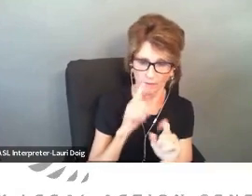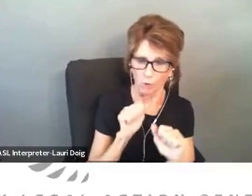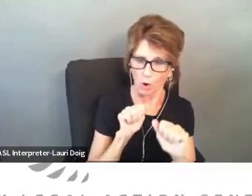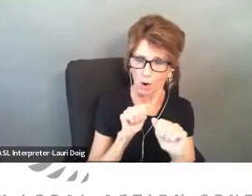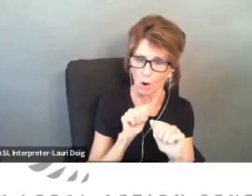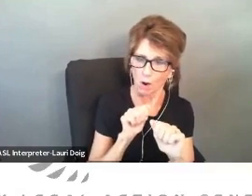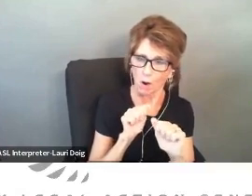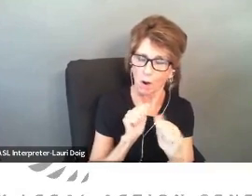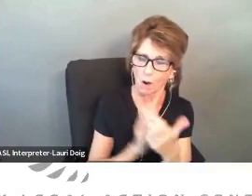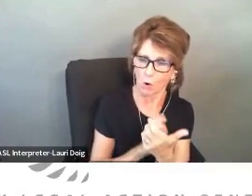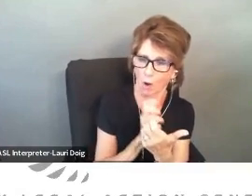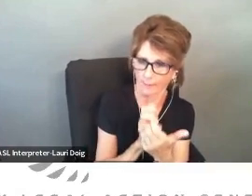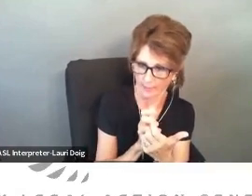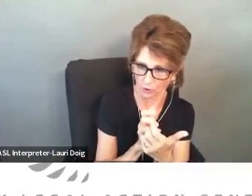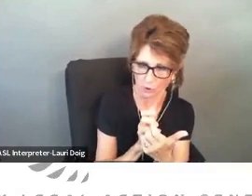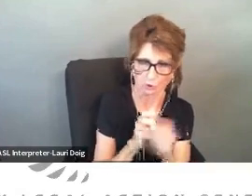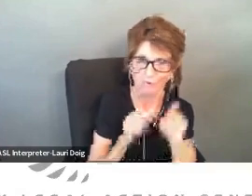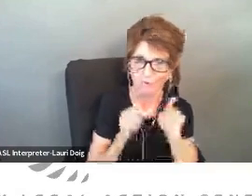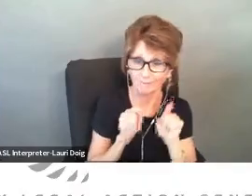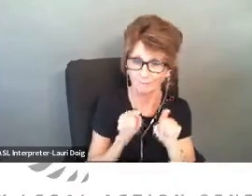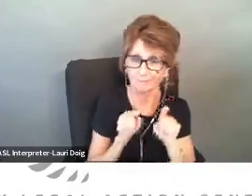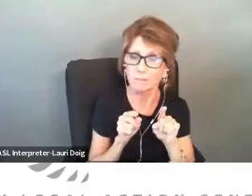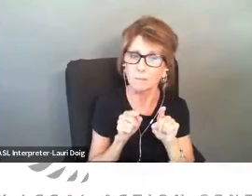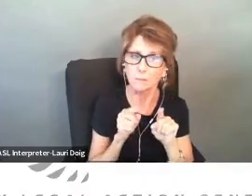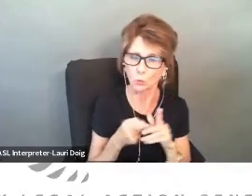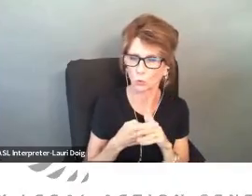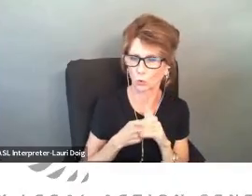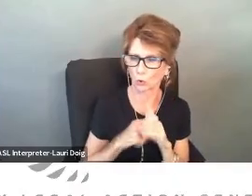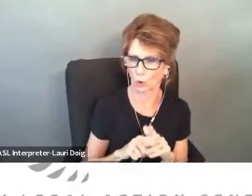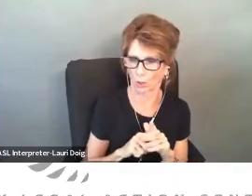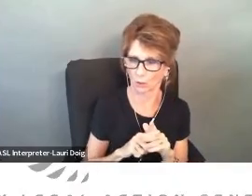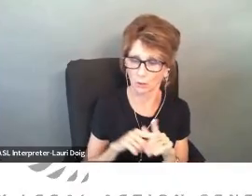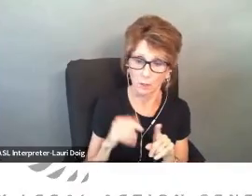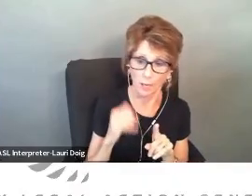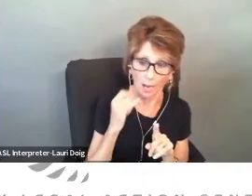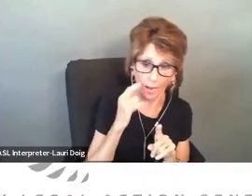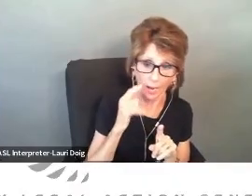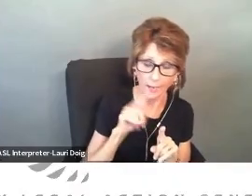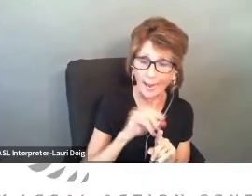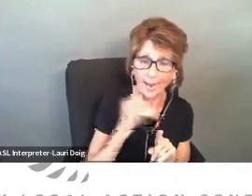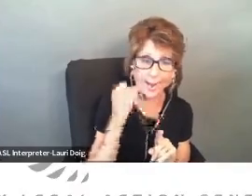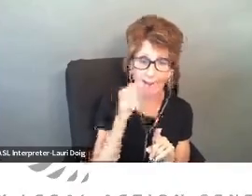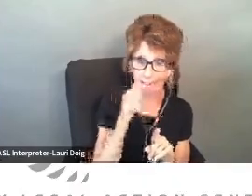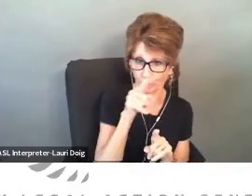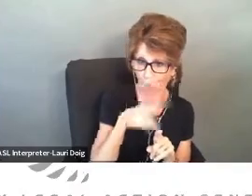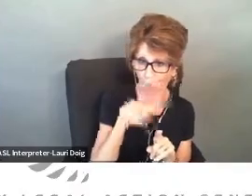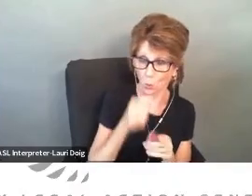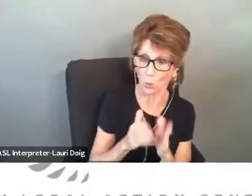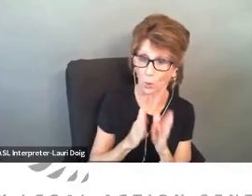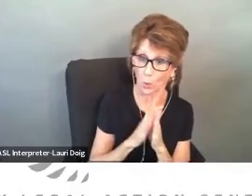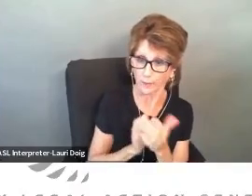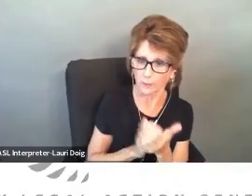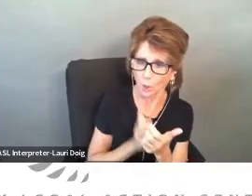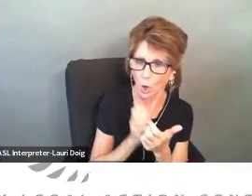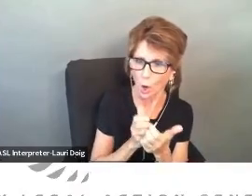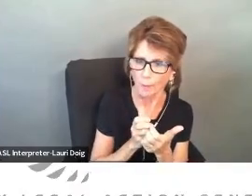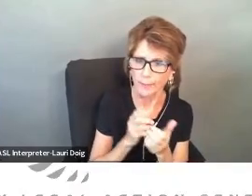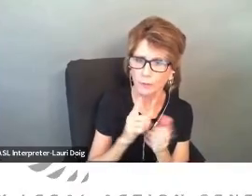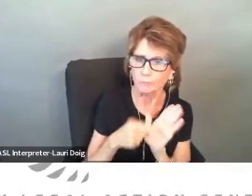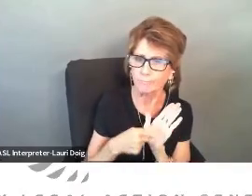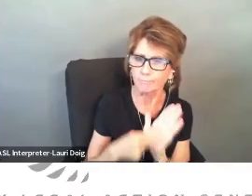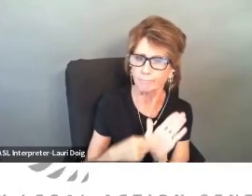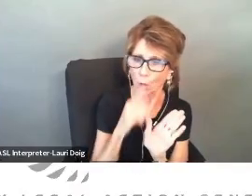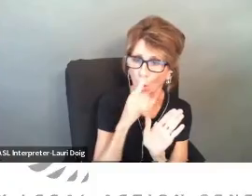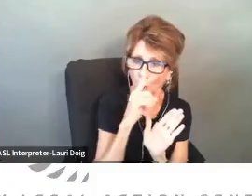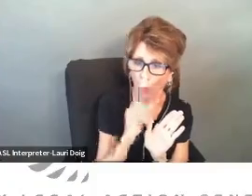laying the foundation for what you can expect when we're having that discussion. So when you're requesting accommodation, accommodation must be based on